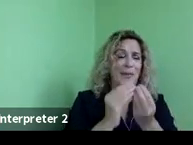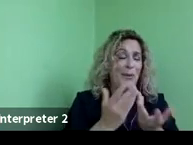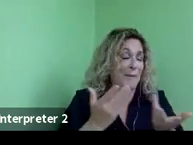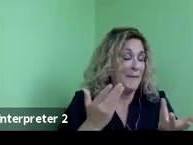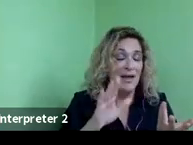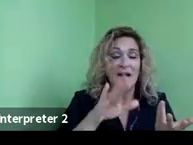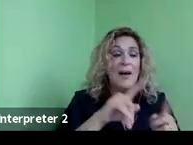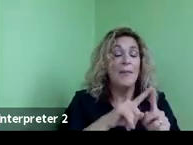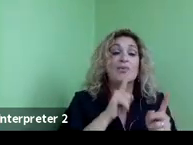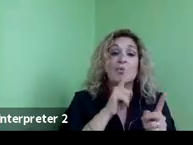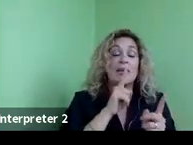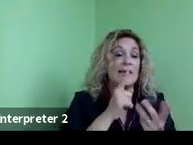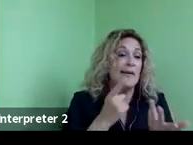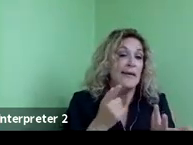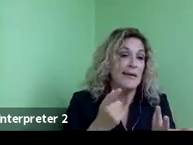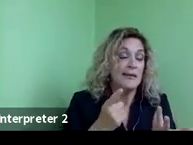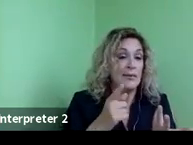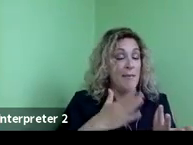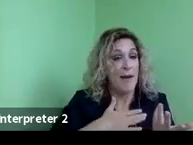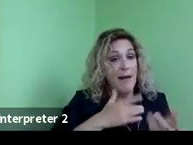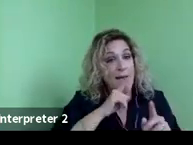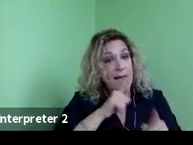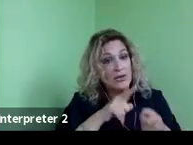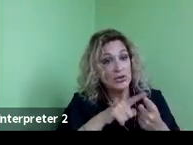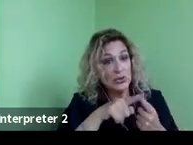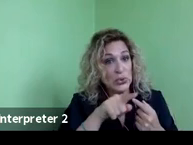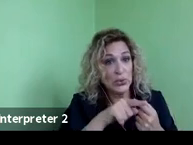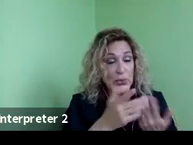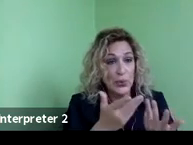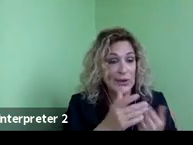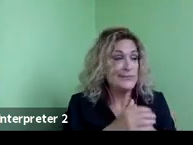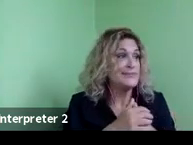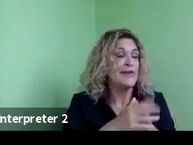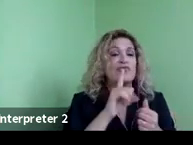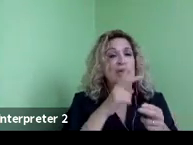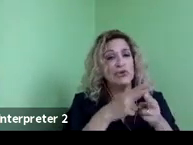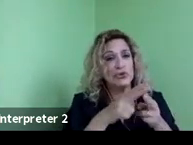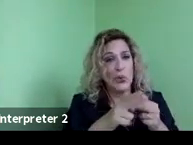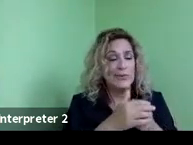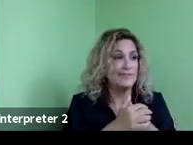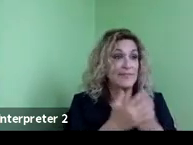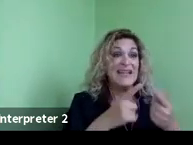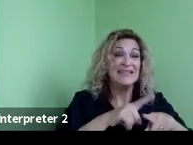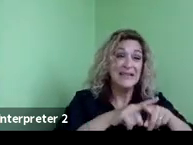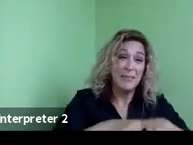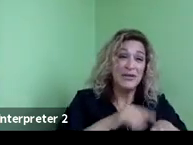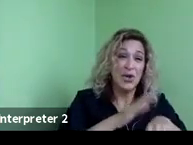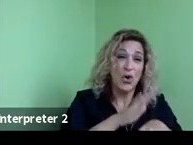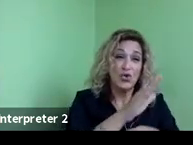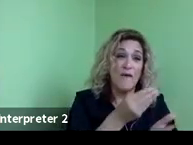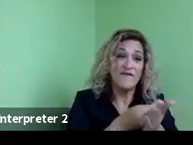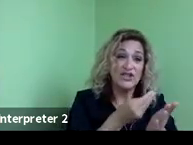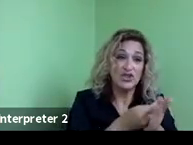the short answer is it depends. It's going to depend on your funder's requirements. So